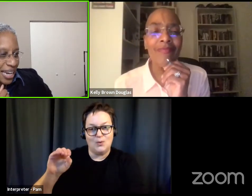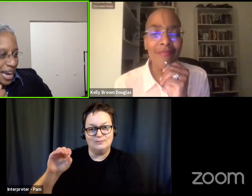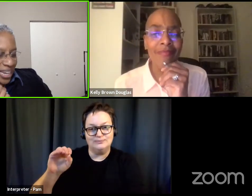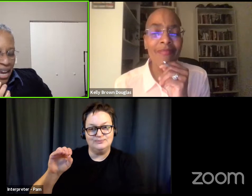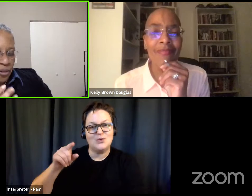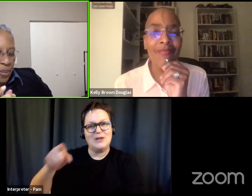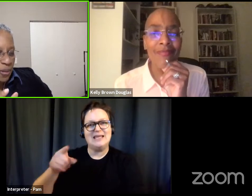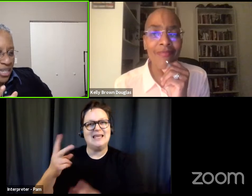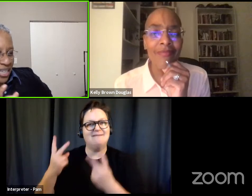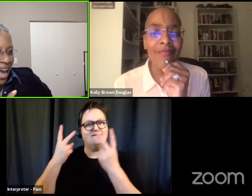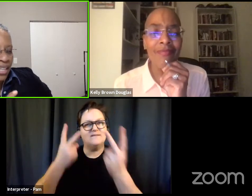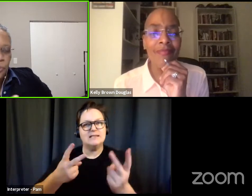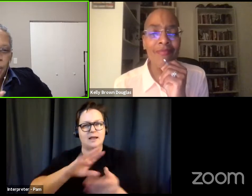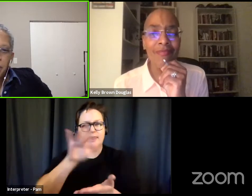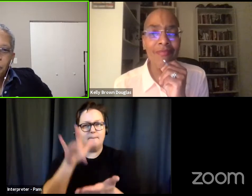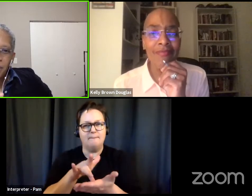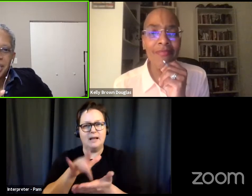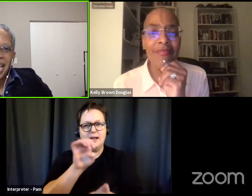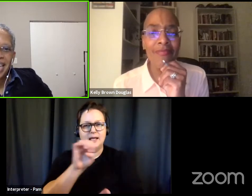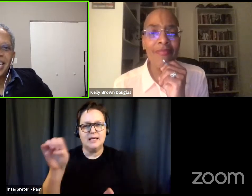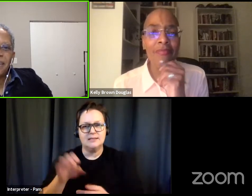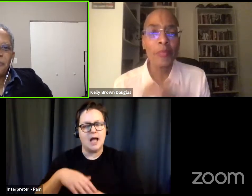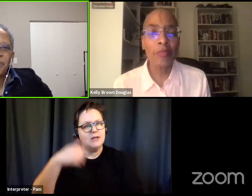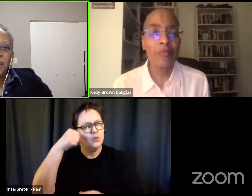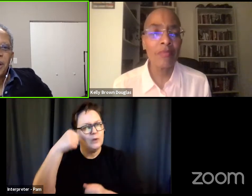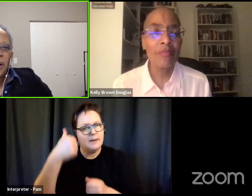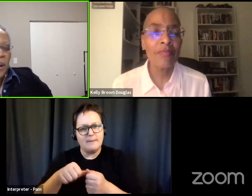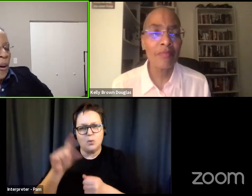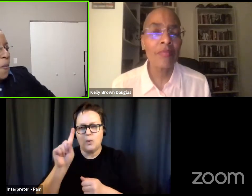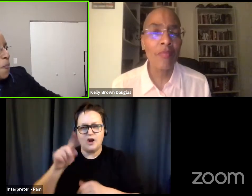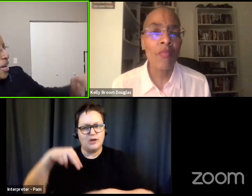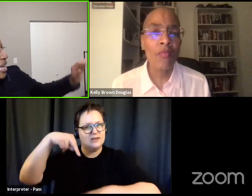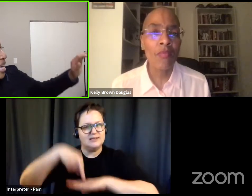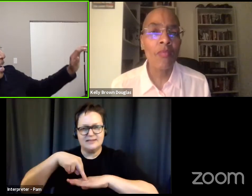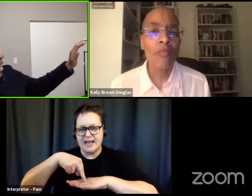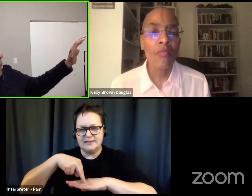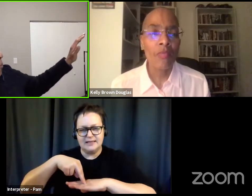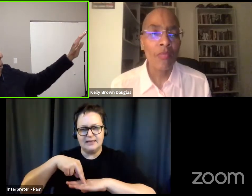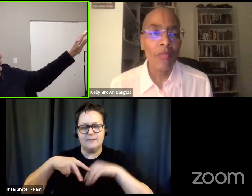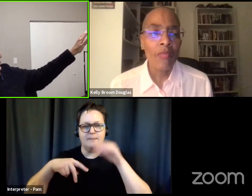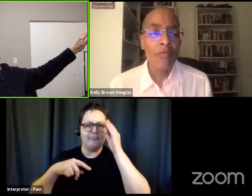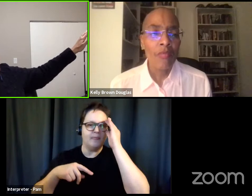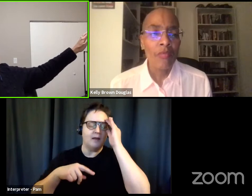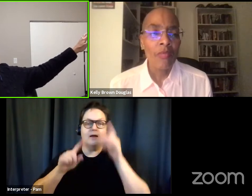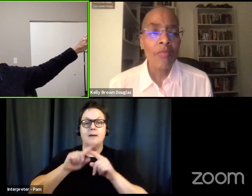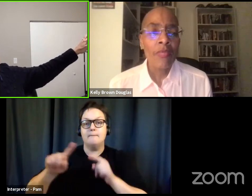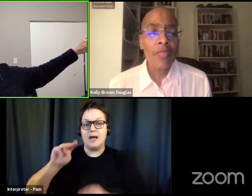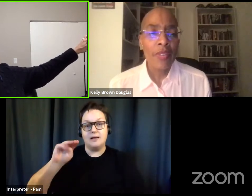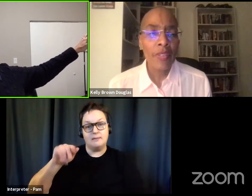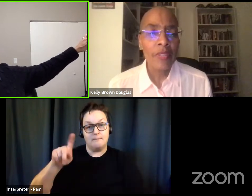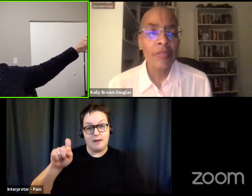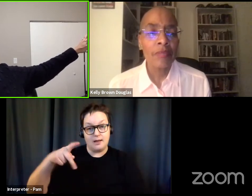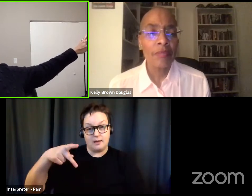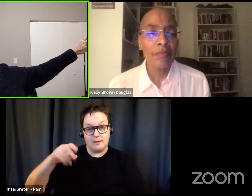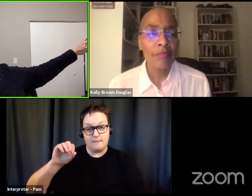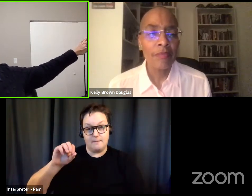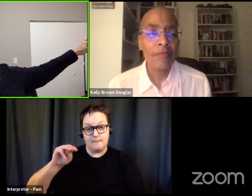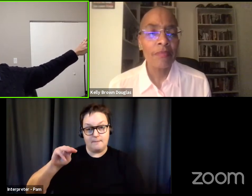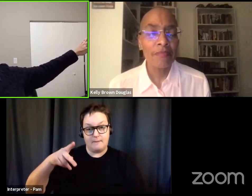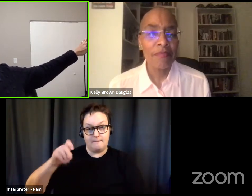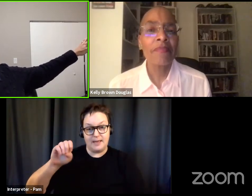East. And I can't remember exactly where he was standing, but he pointed to the West